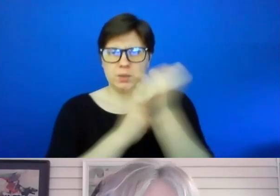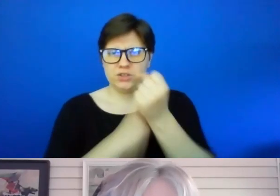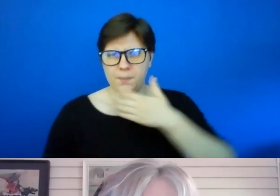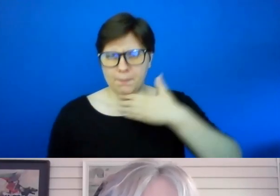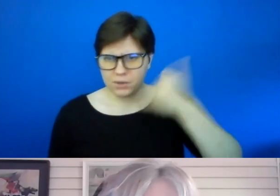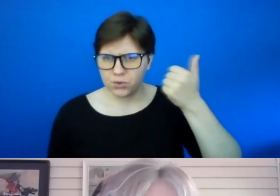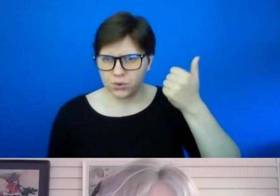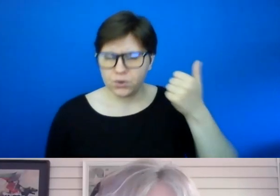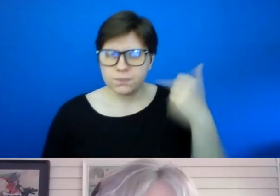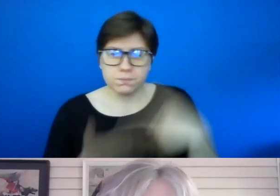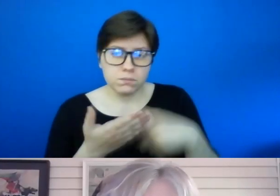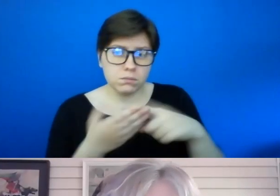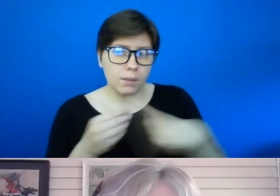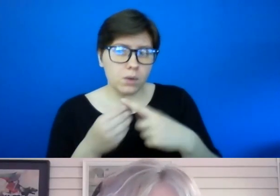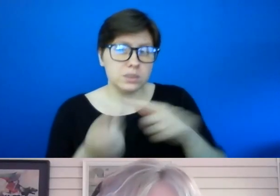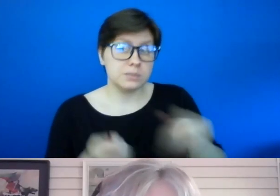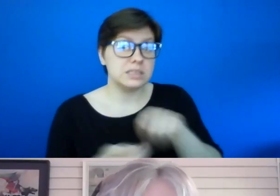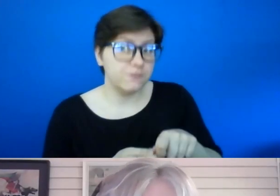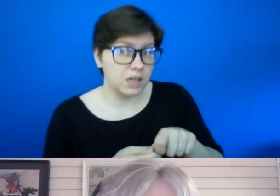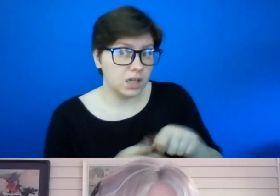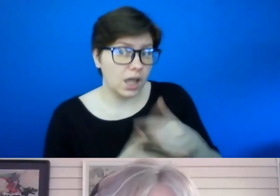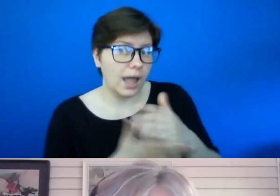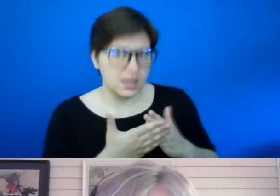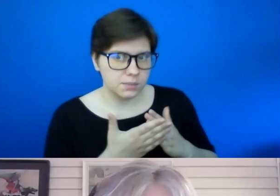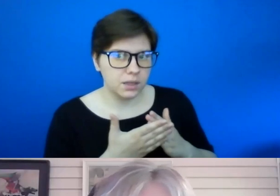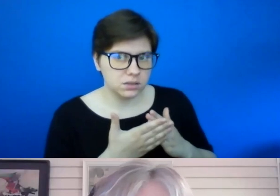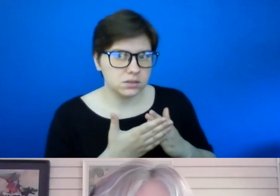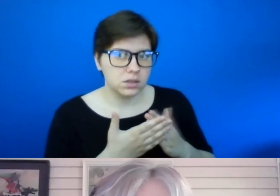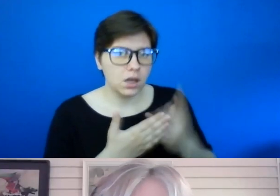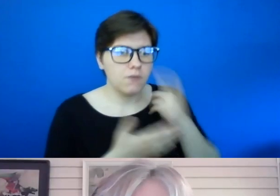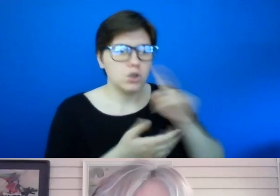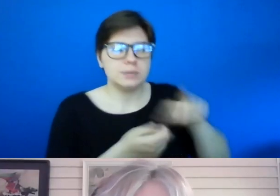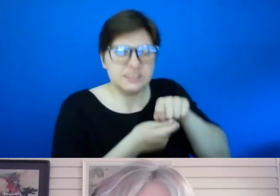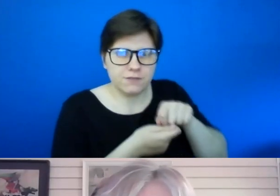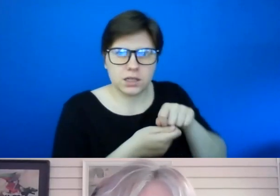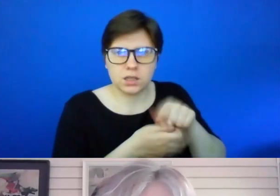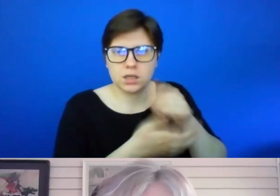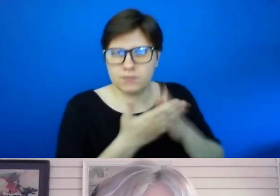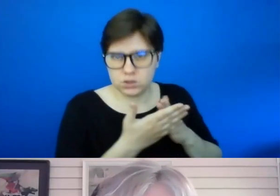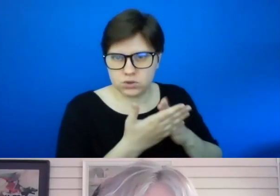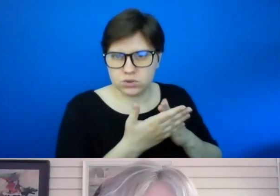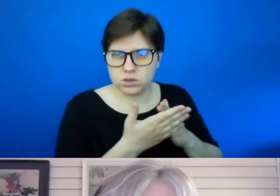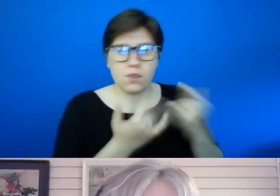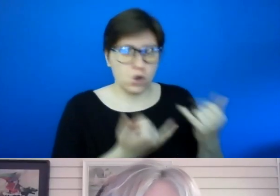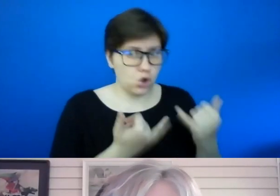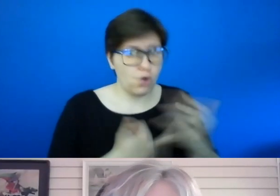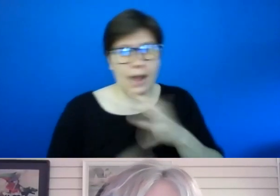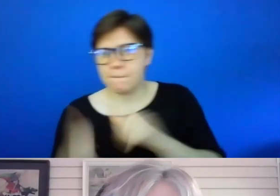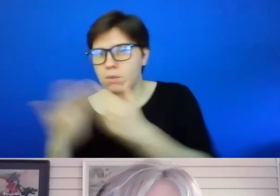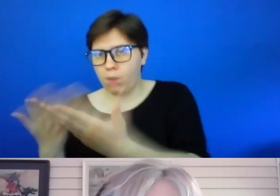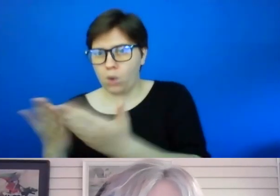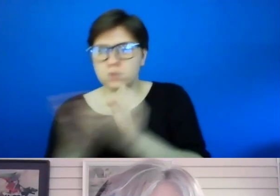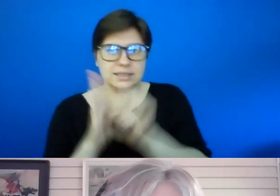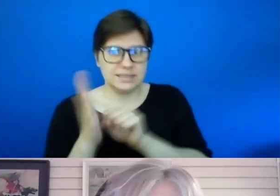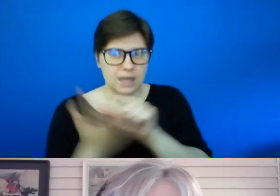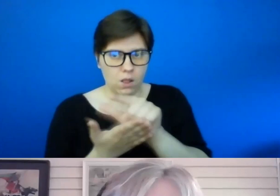specific aspects, particular aspects of specific features of the current and proposed state laws that you find